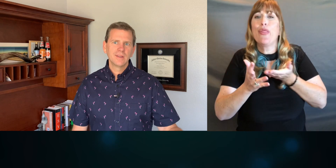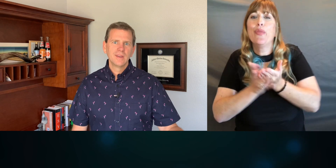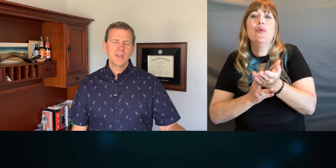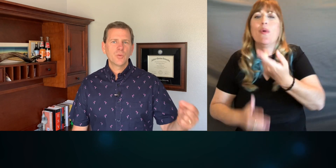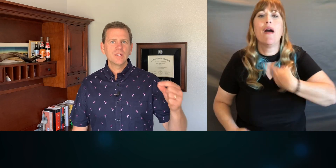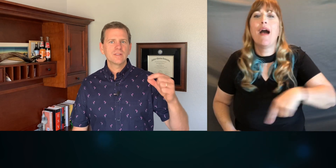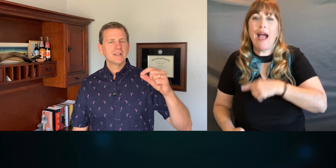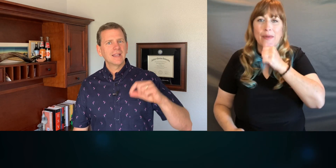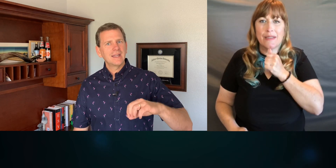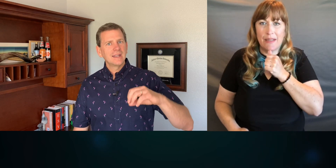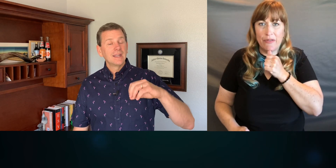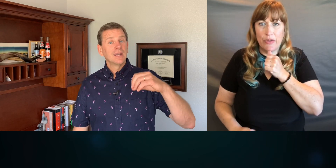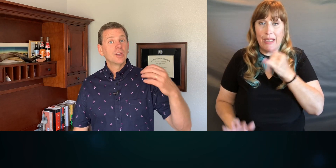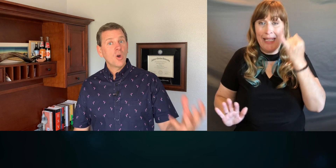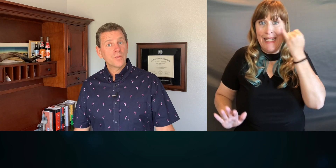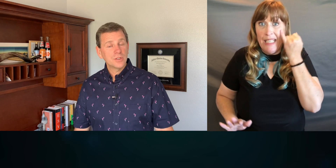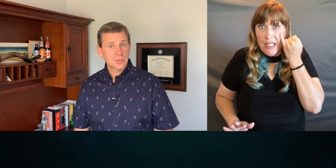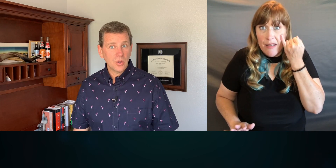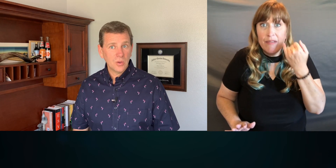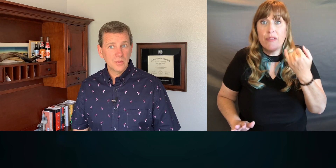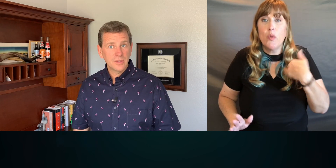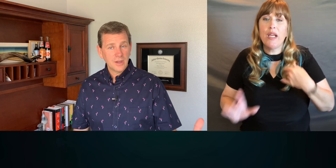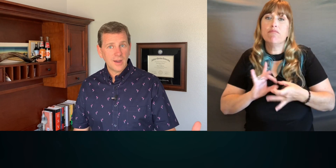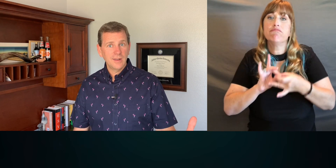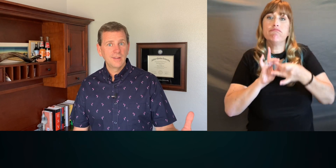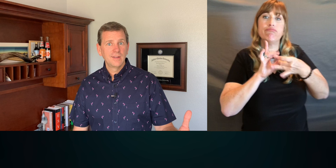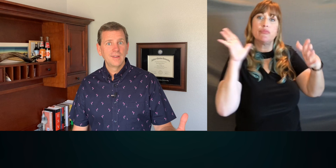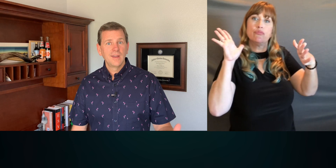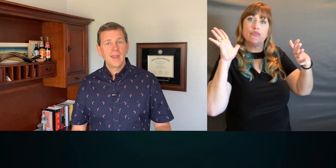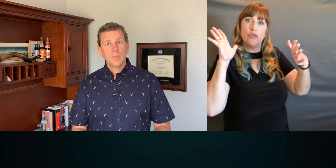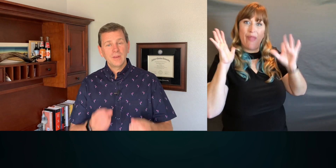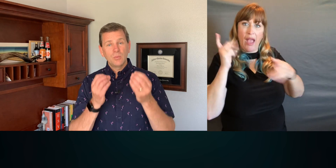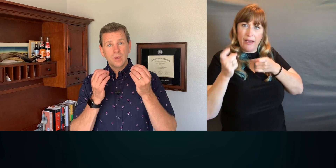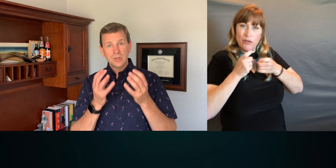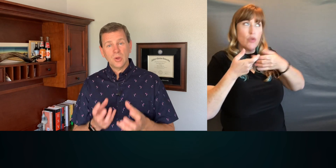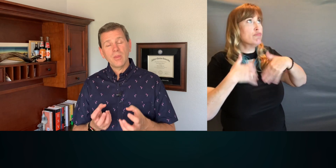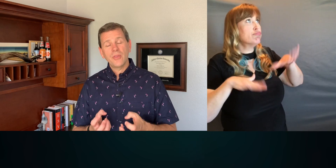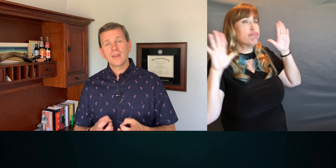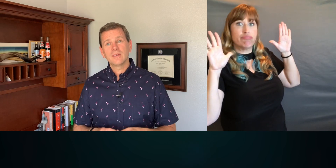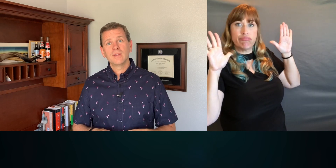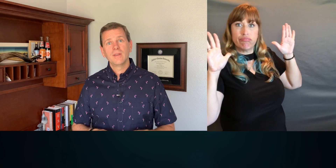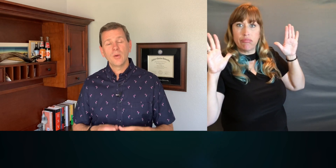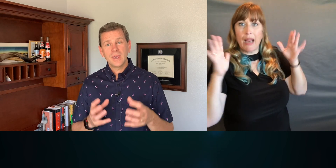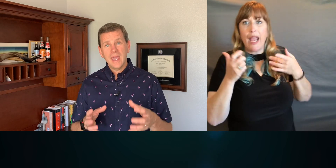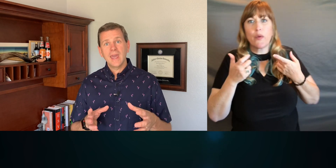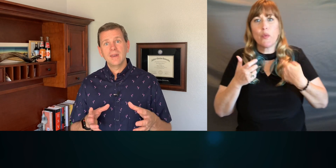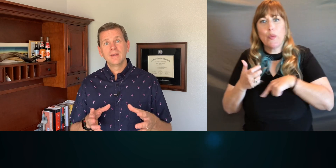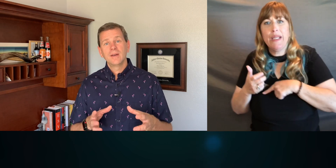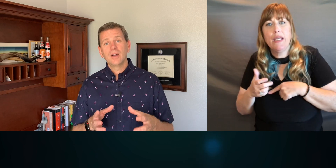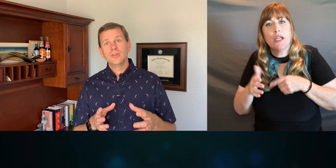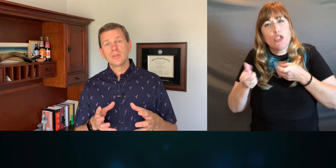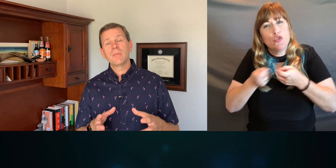suffering if we just let go of control to God. And we control the things that we